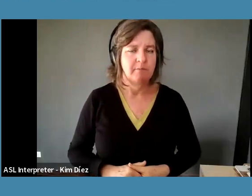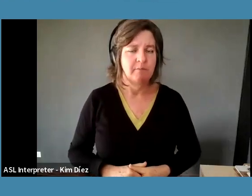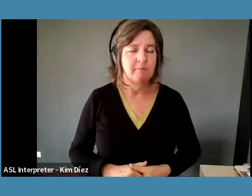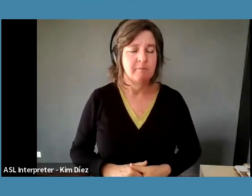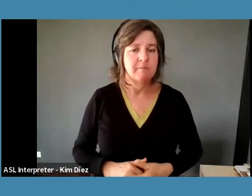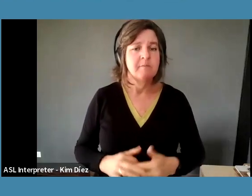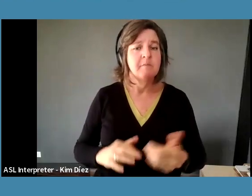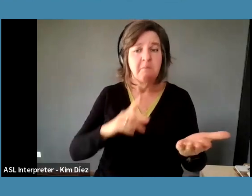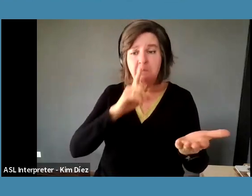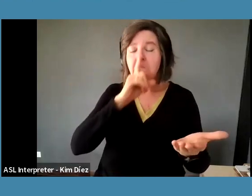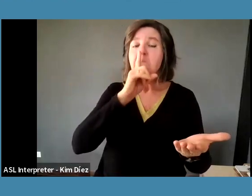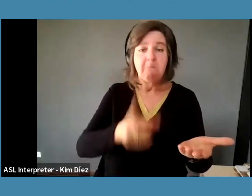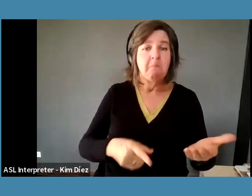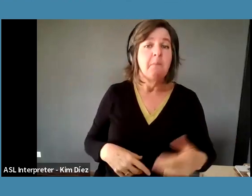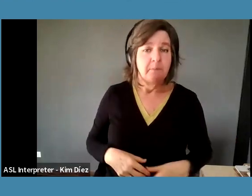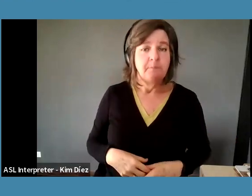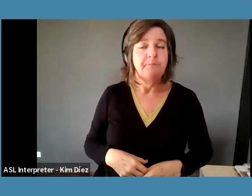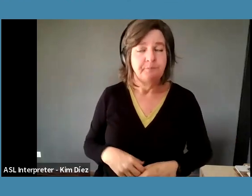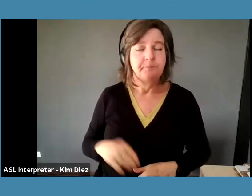Sure. So,